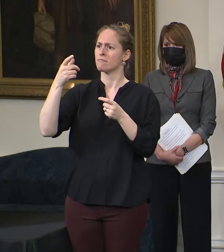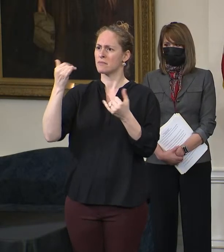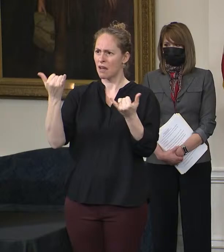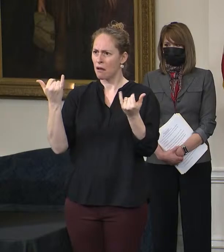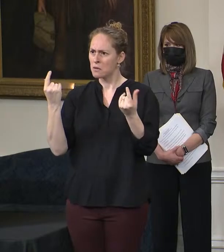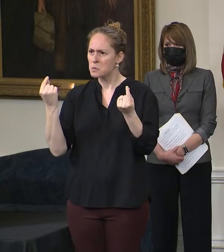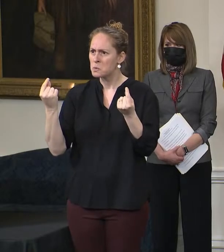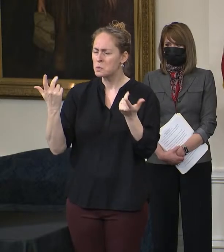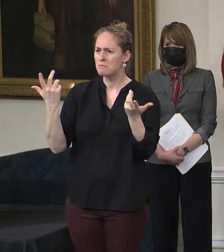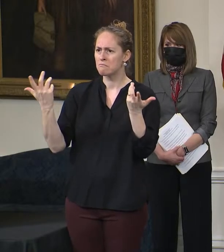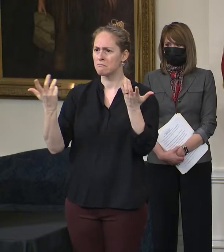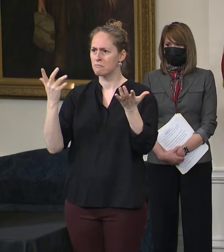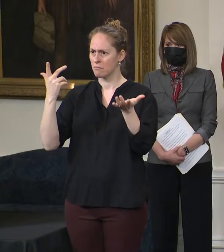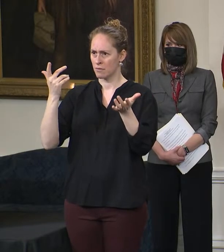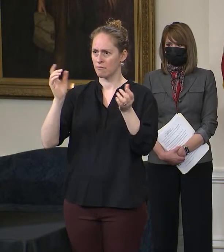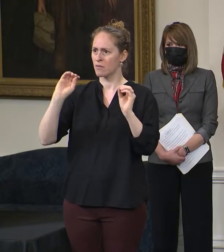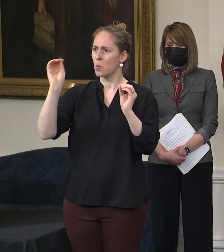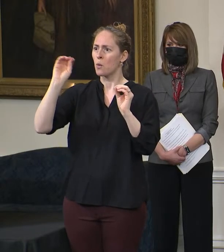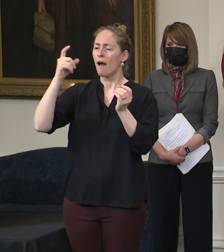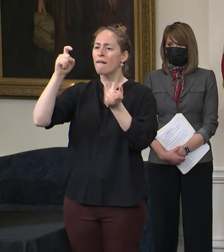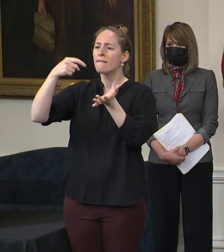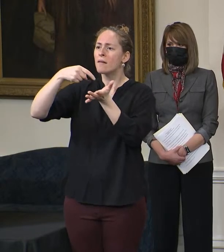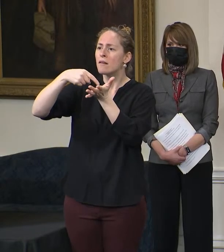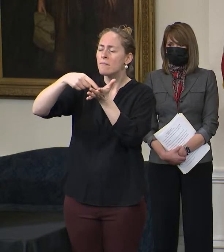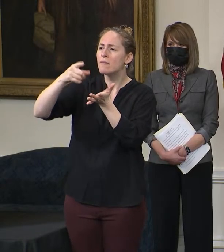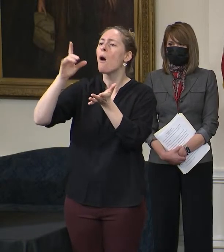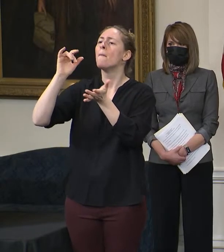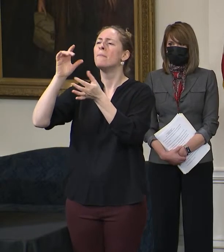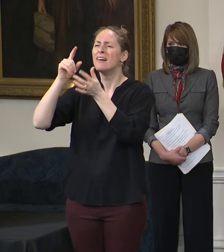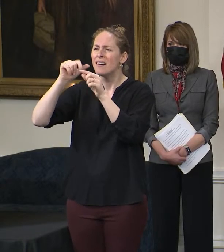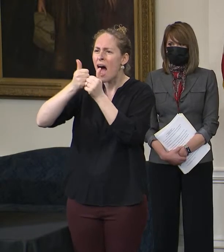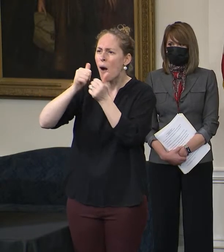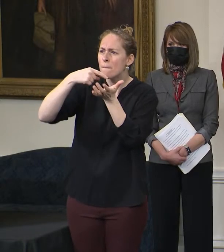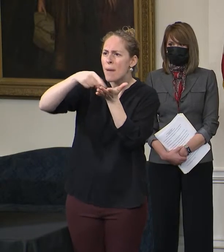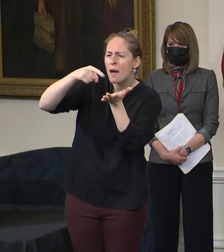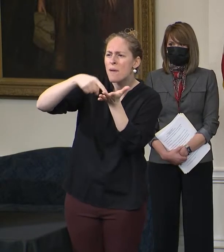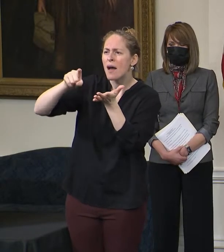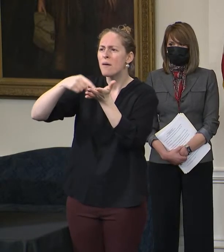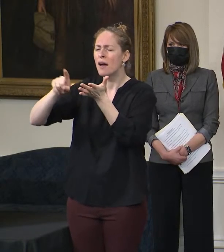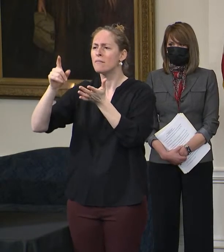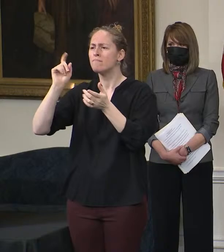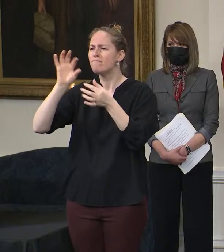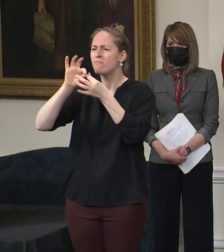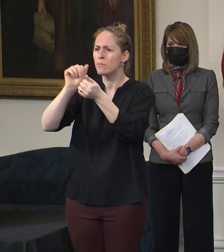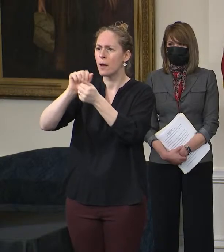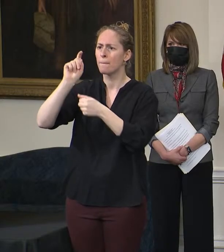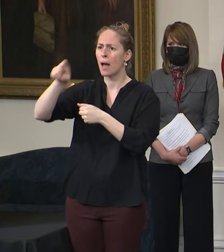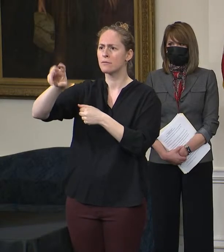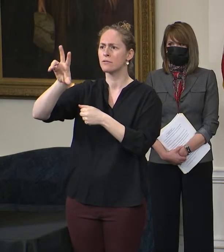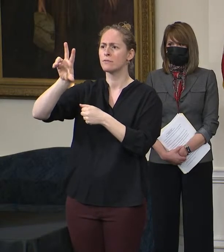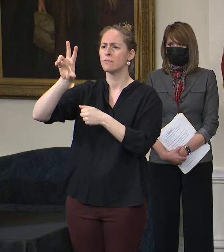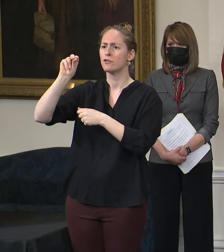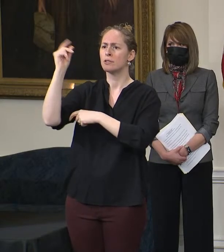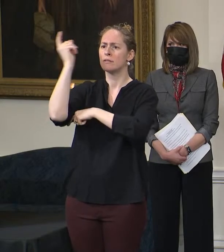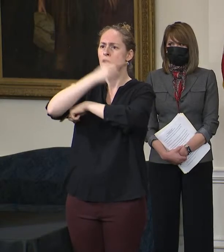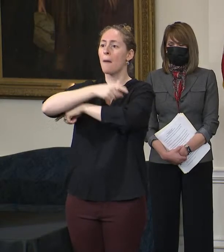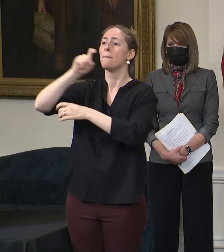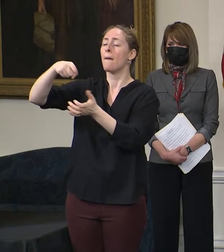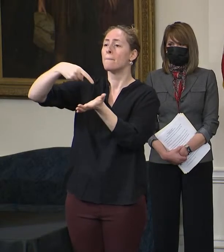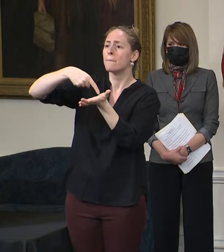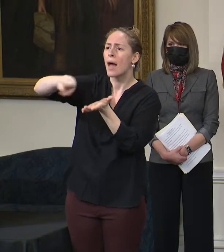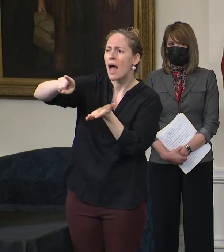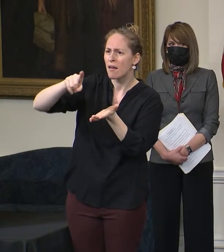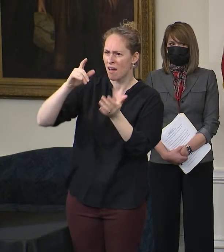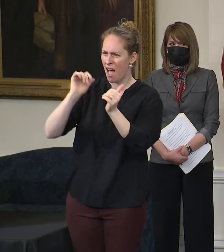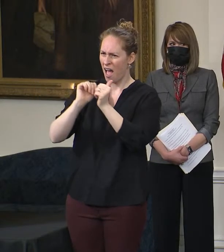of the pandemic, and they're given 30 days to pay these bills. Is that enough time for people to